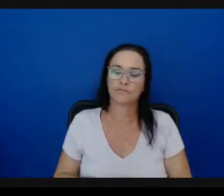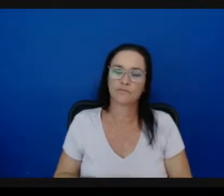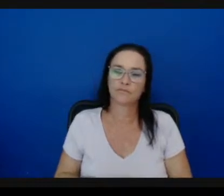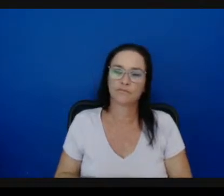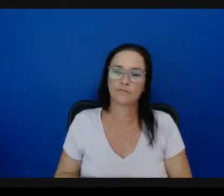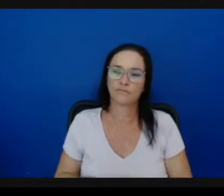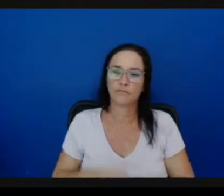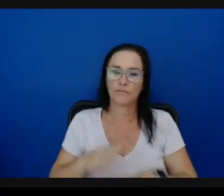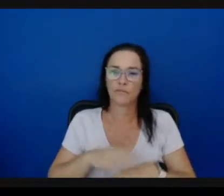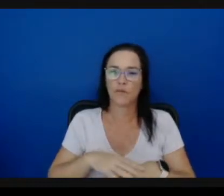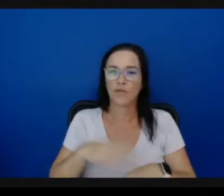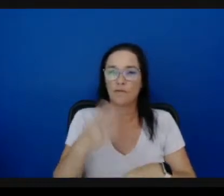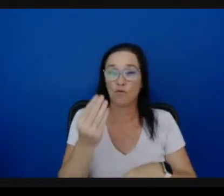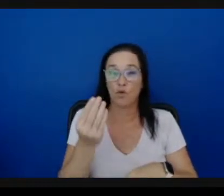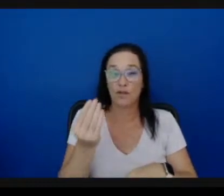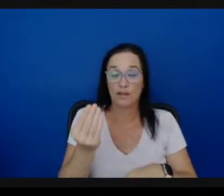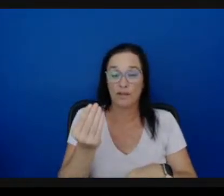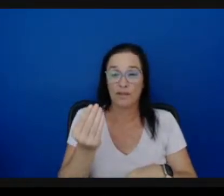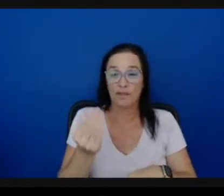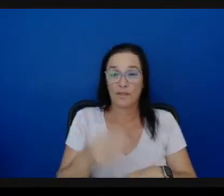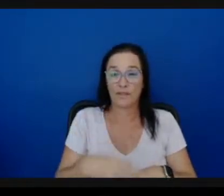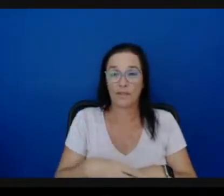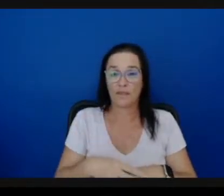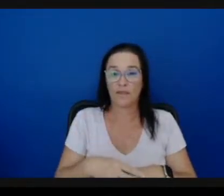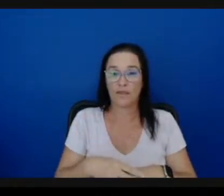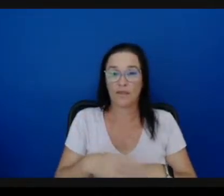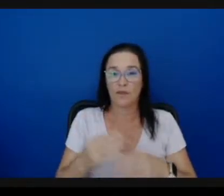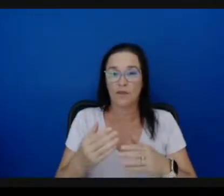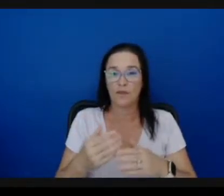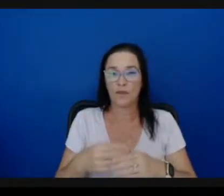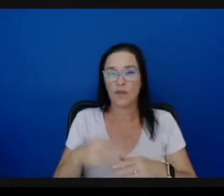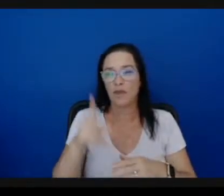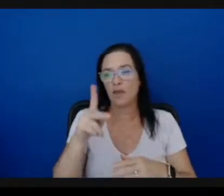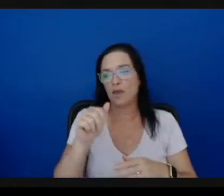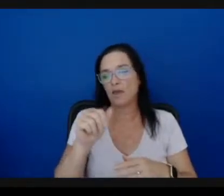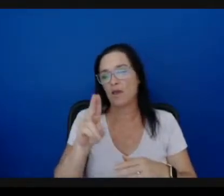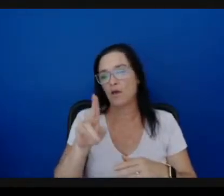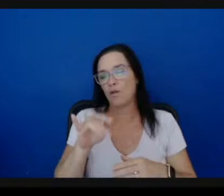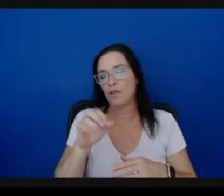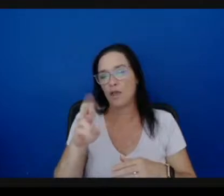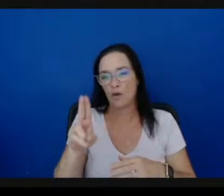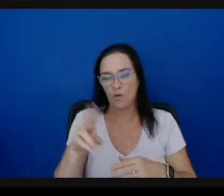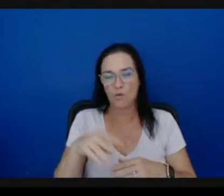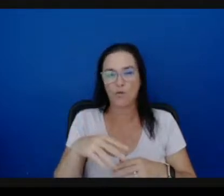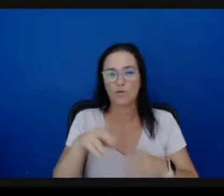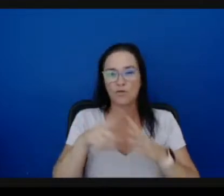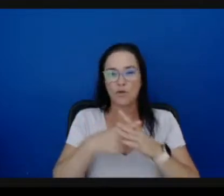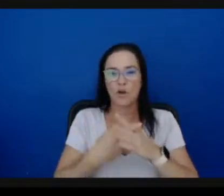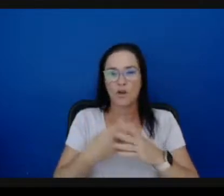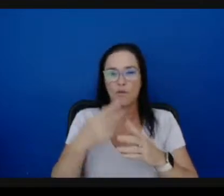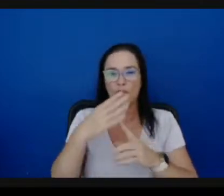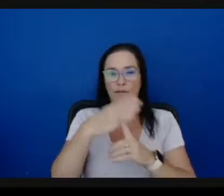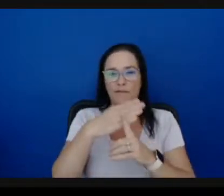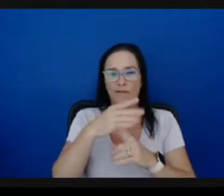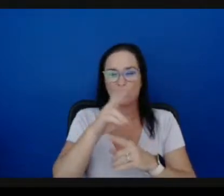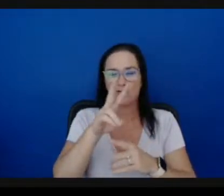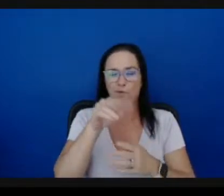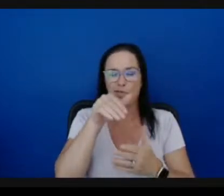On March 14th, the Kudo flow at Kilauea started, with lava 2,000 degrees